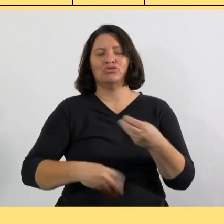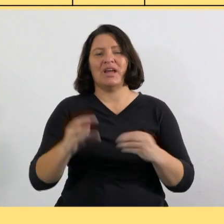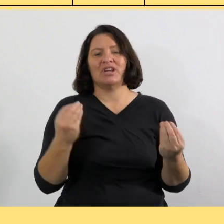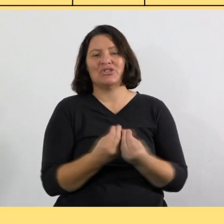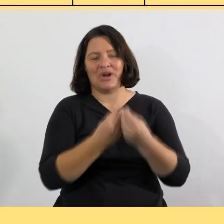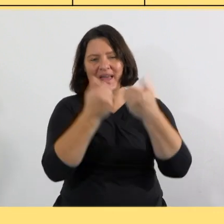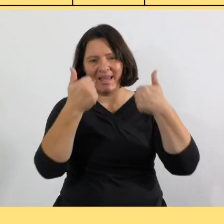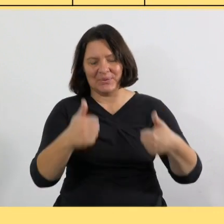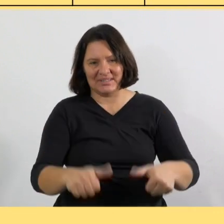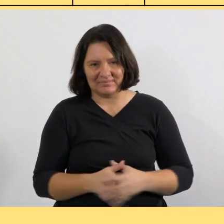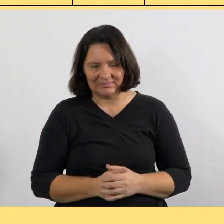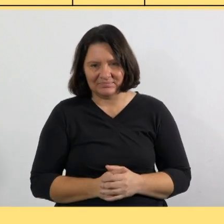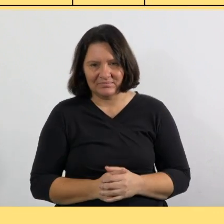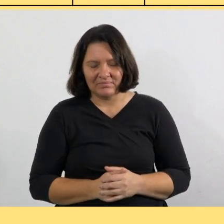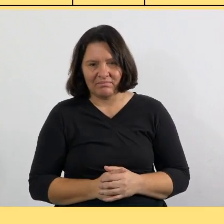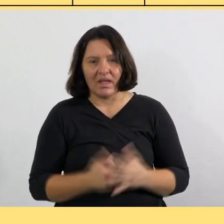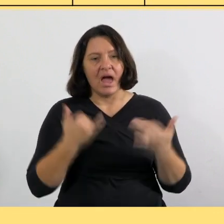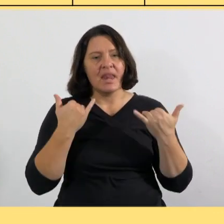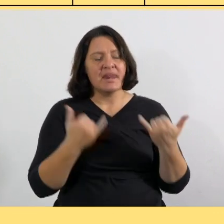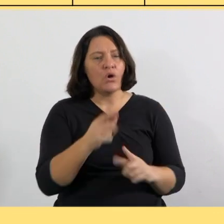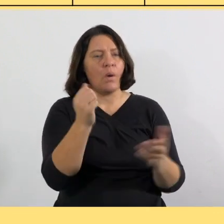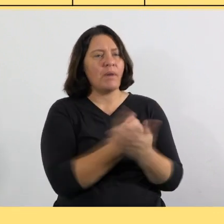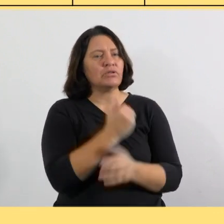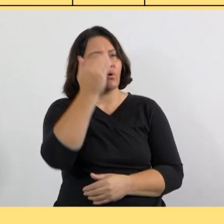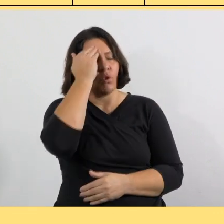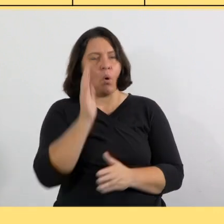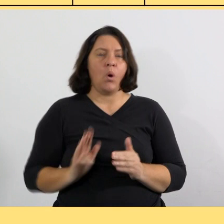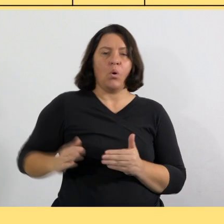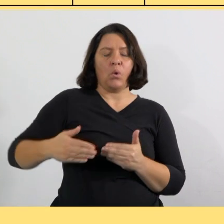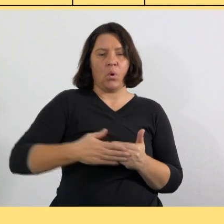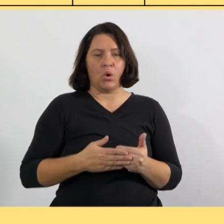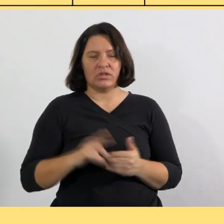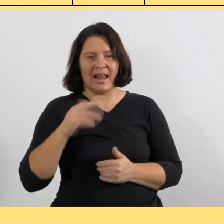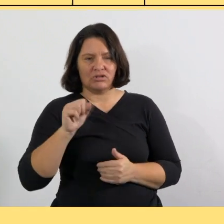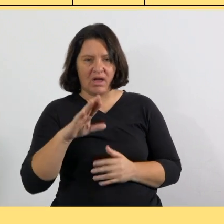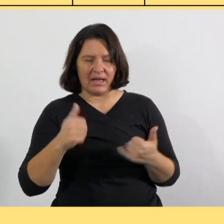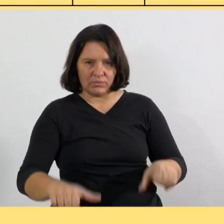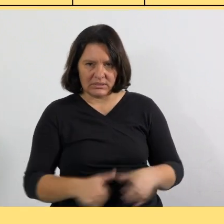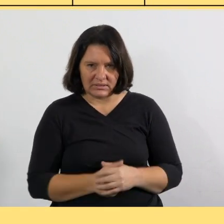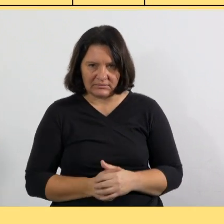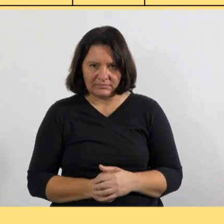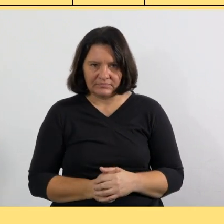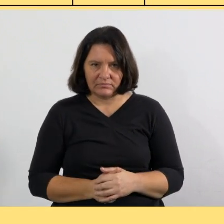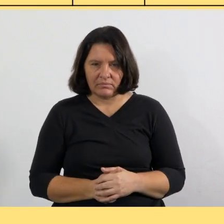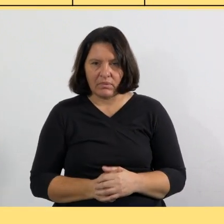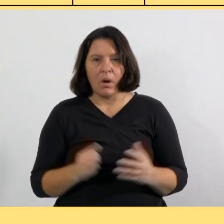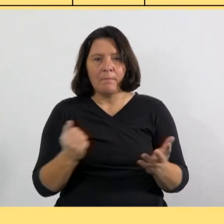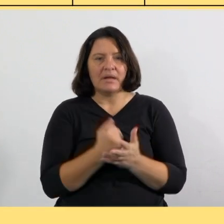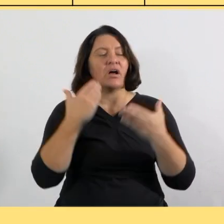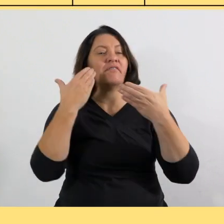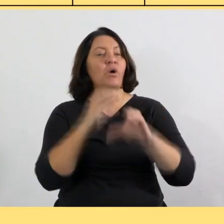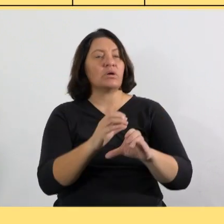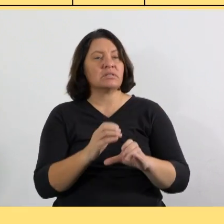account. You now need to know how to close off this ledger account. You have to focus on the side with the